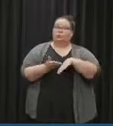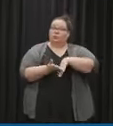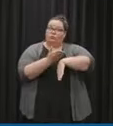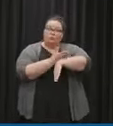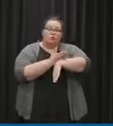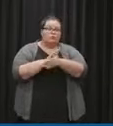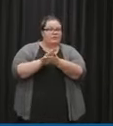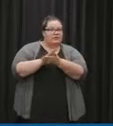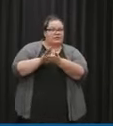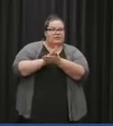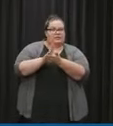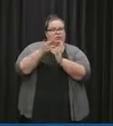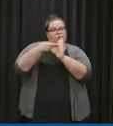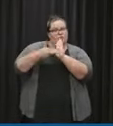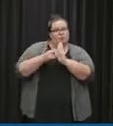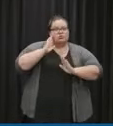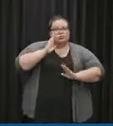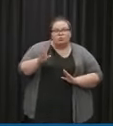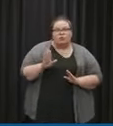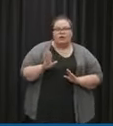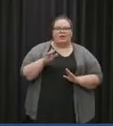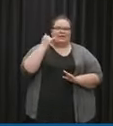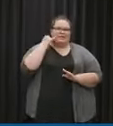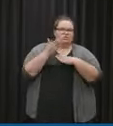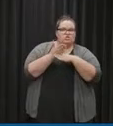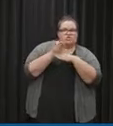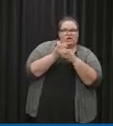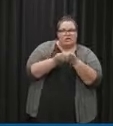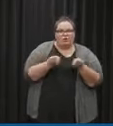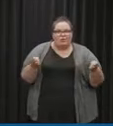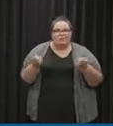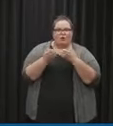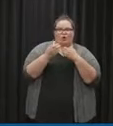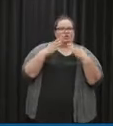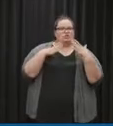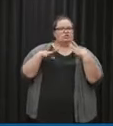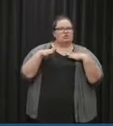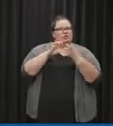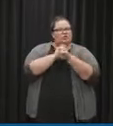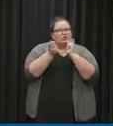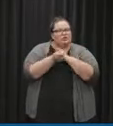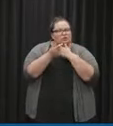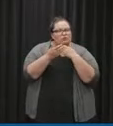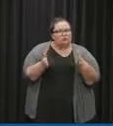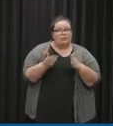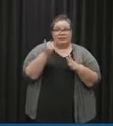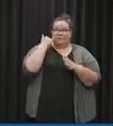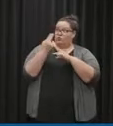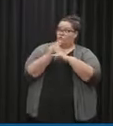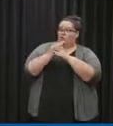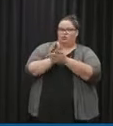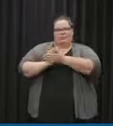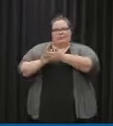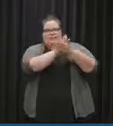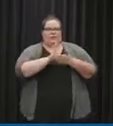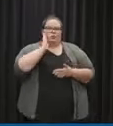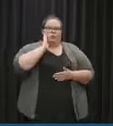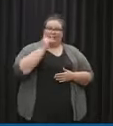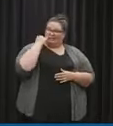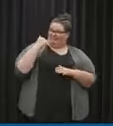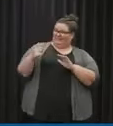protocols will be implemented for changing rooms and shared equipment. Equipment will be disinfected after each use, and if this is not